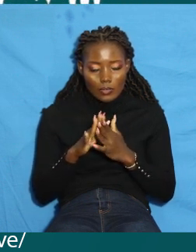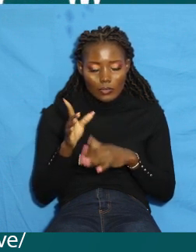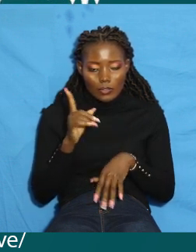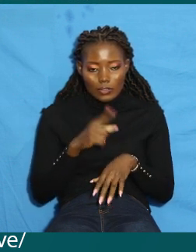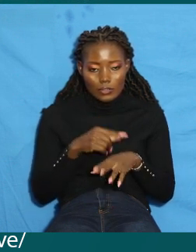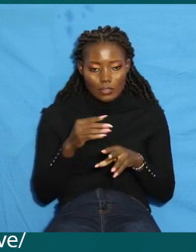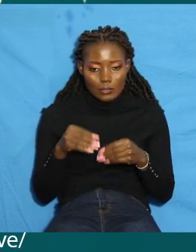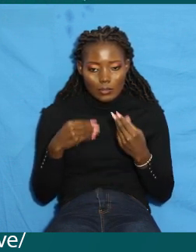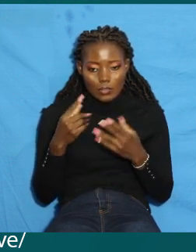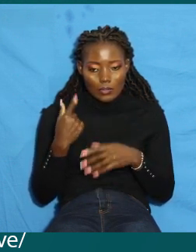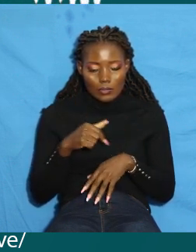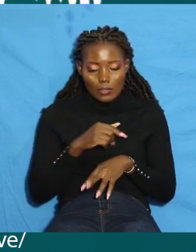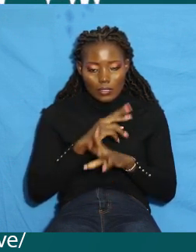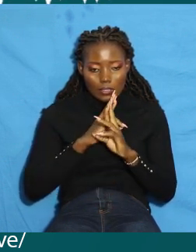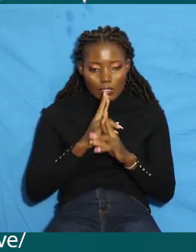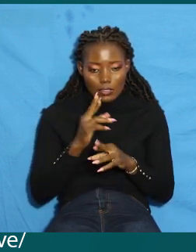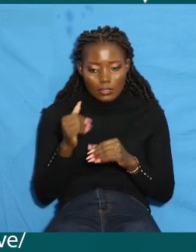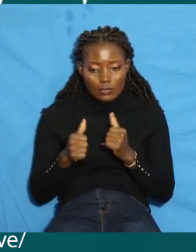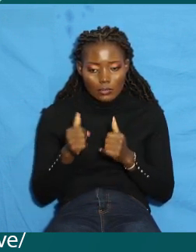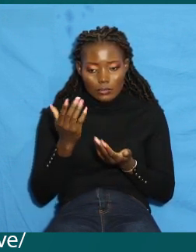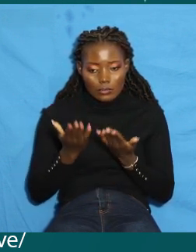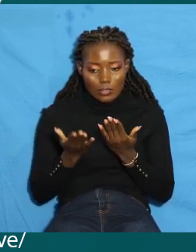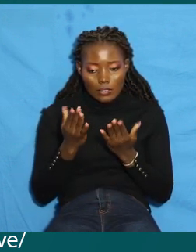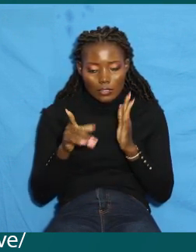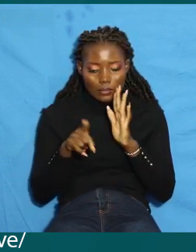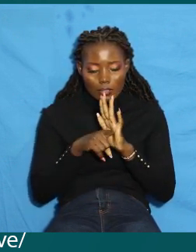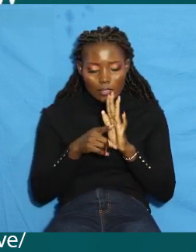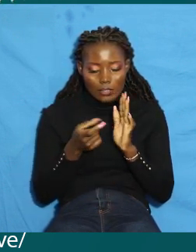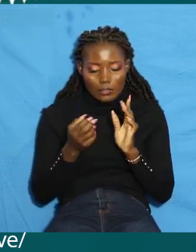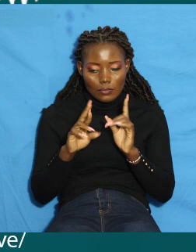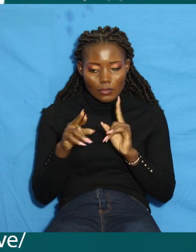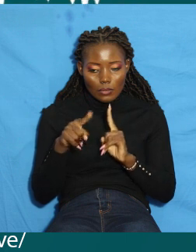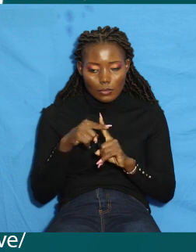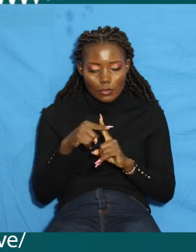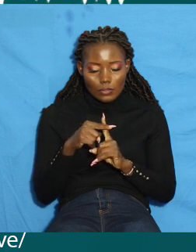us a result which could either be negative or positive.